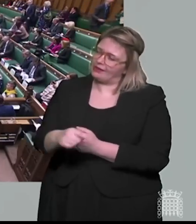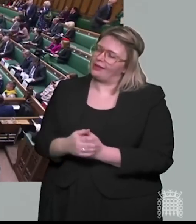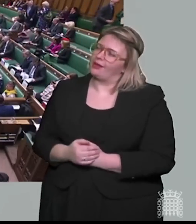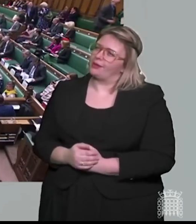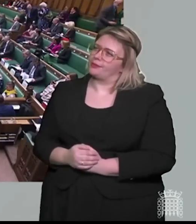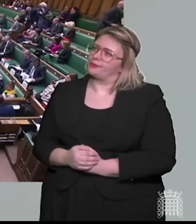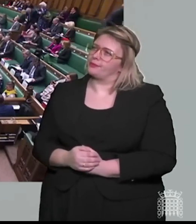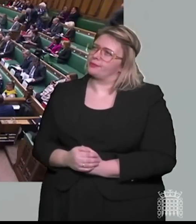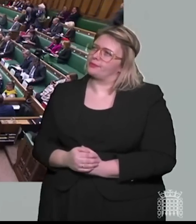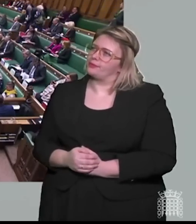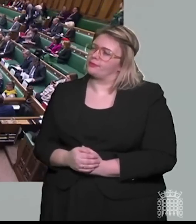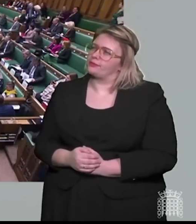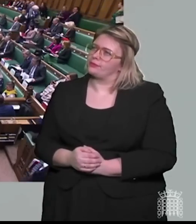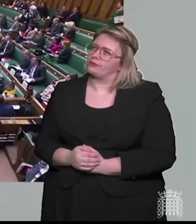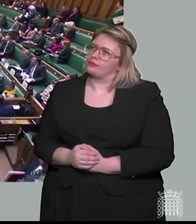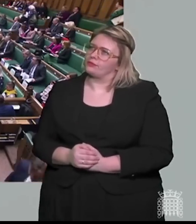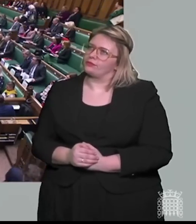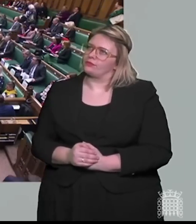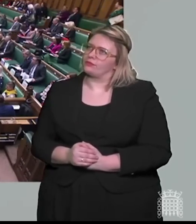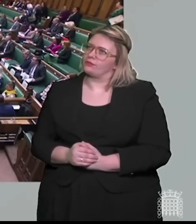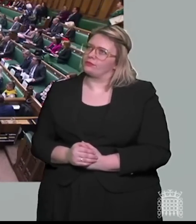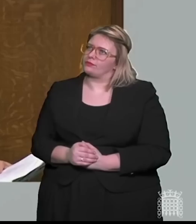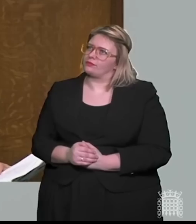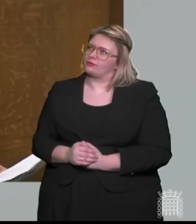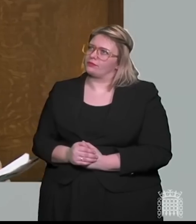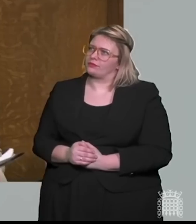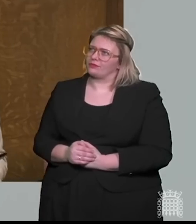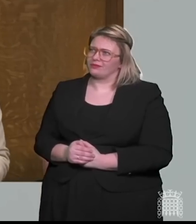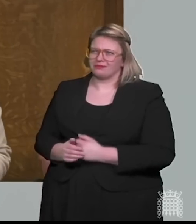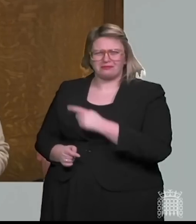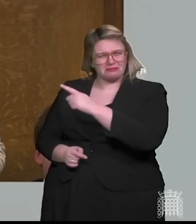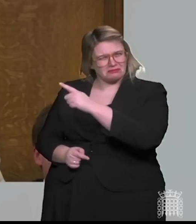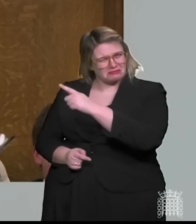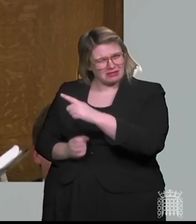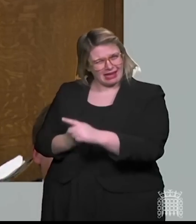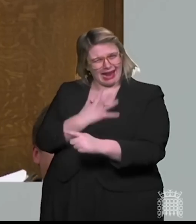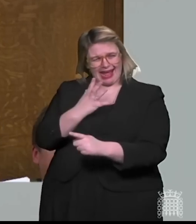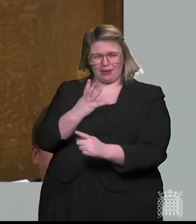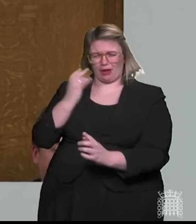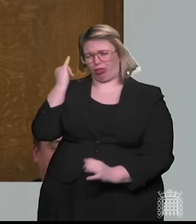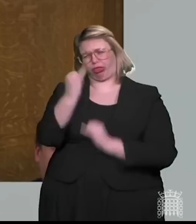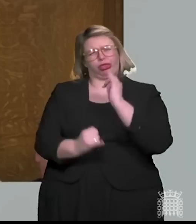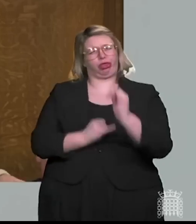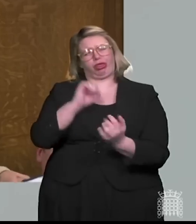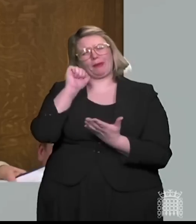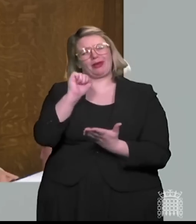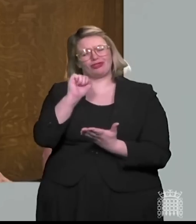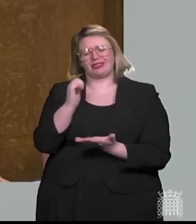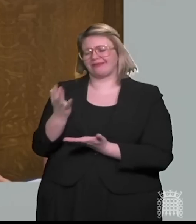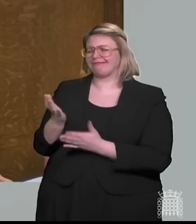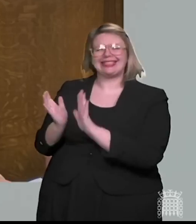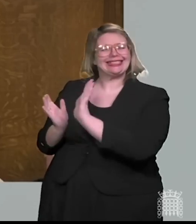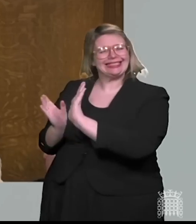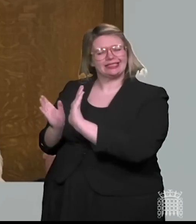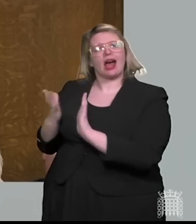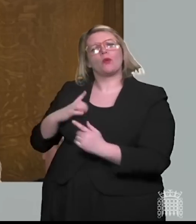chamber today. After that torrent of socialist declinism from the opposition, I want to